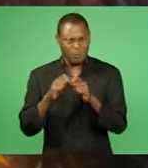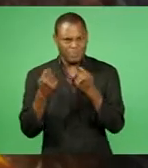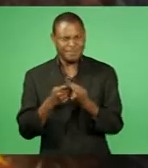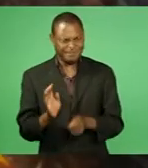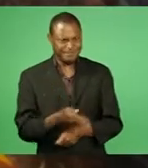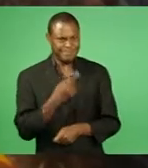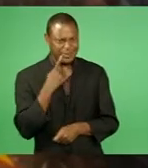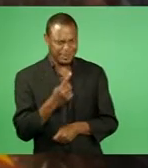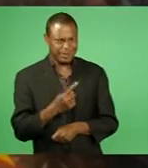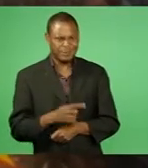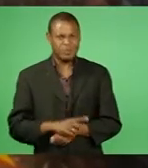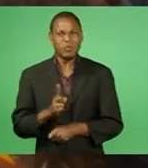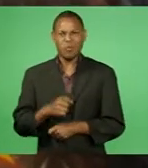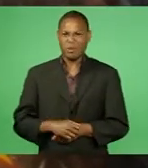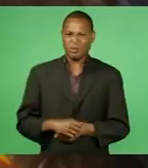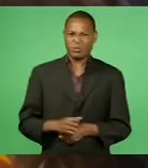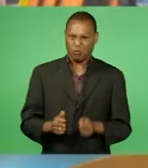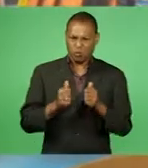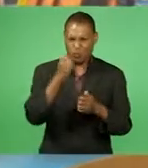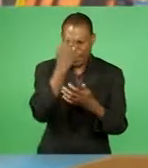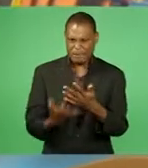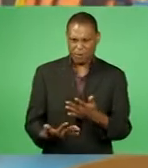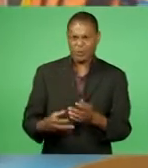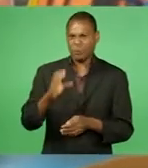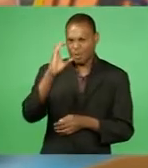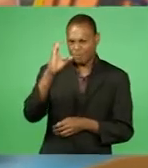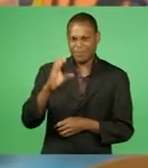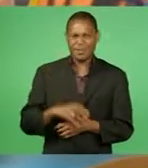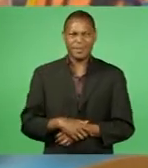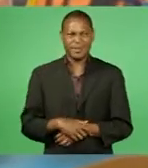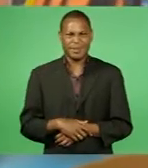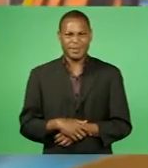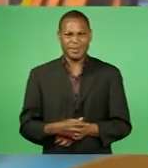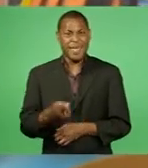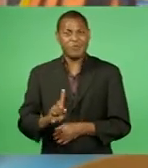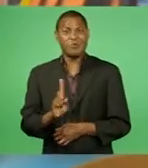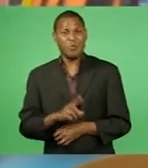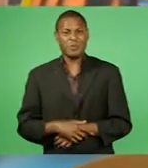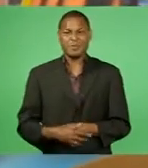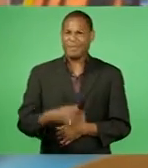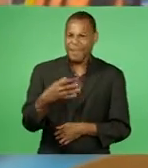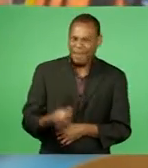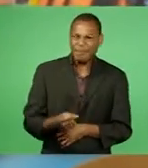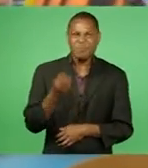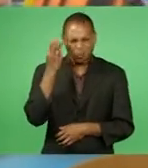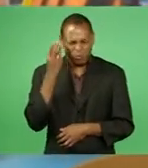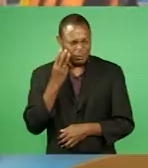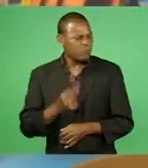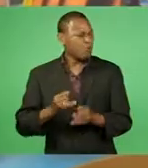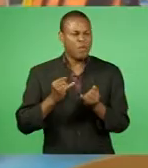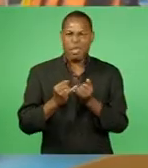Fijiana team because it's a good exposure for the country. And about Fijiana Sevens having 4 teams, it's very good